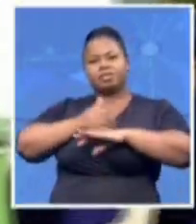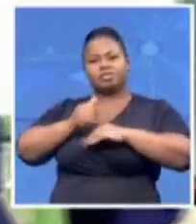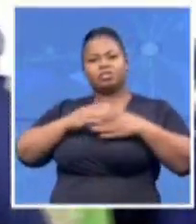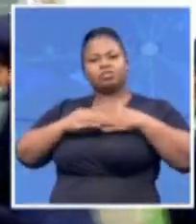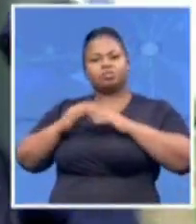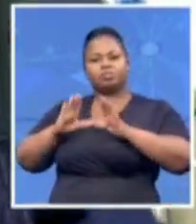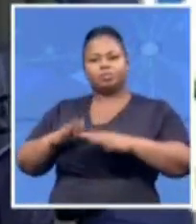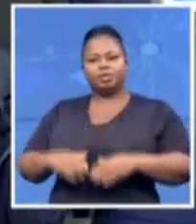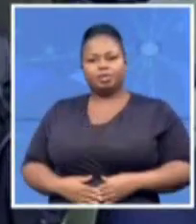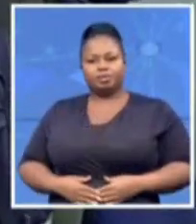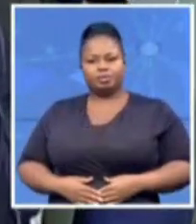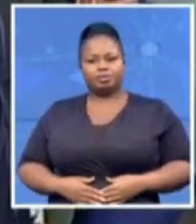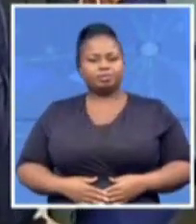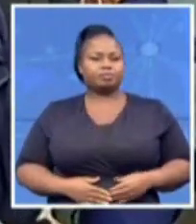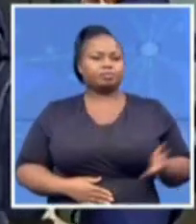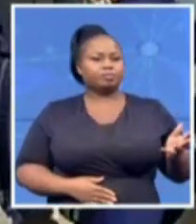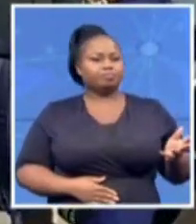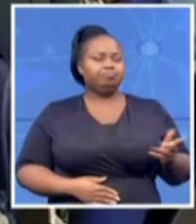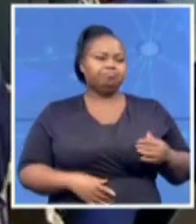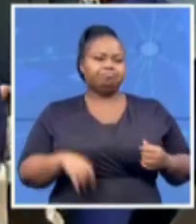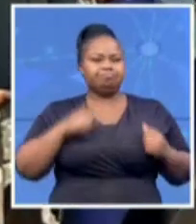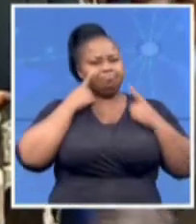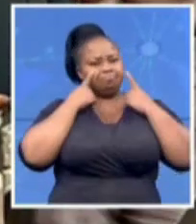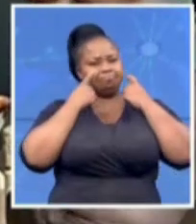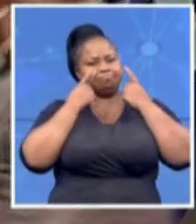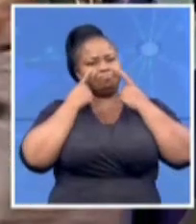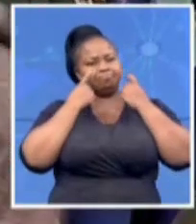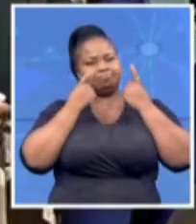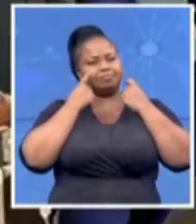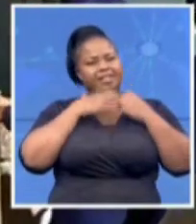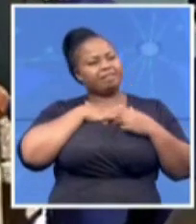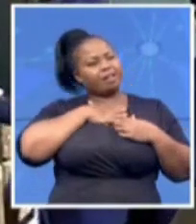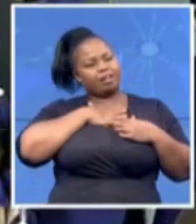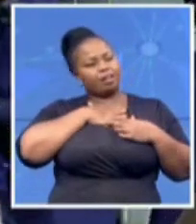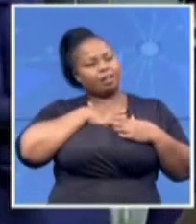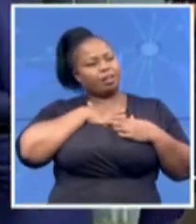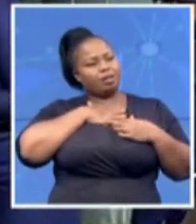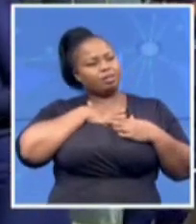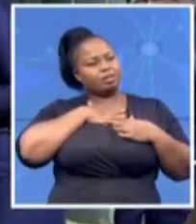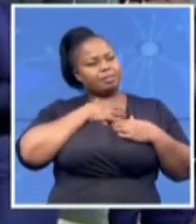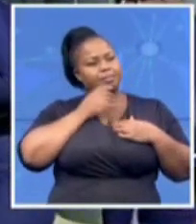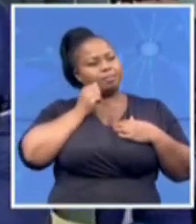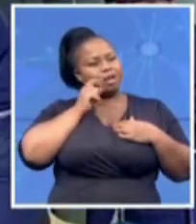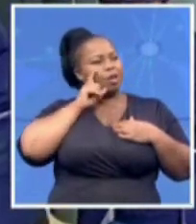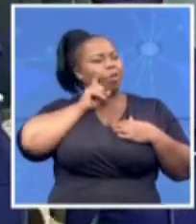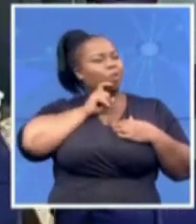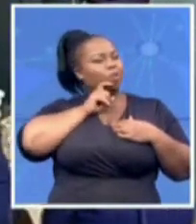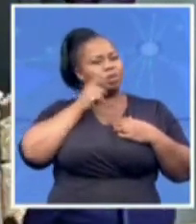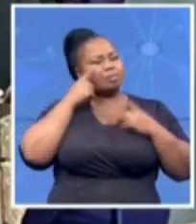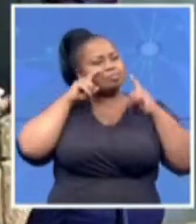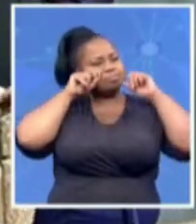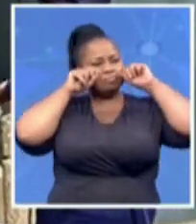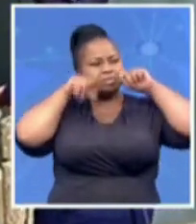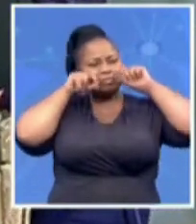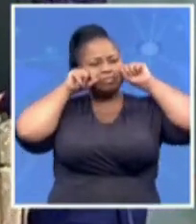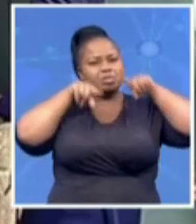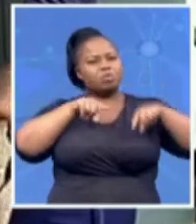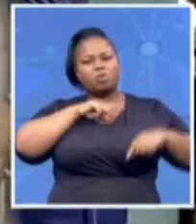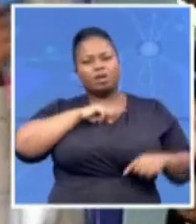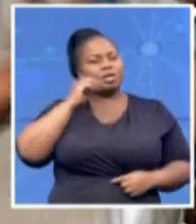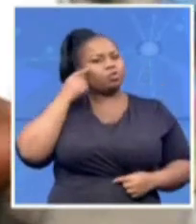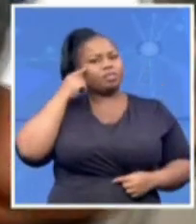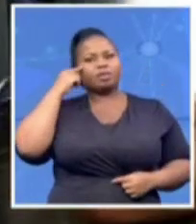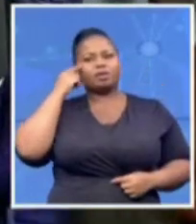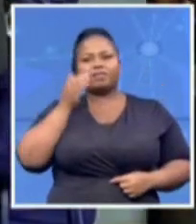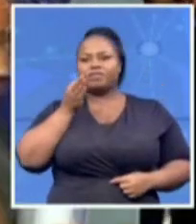see an old man crying tears, because he doesn't think of any future that he has. When he